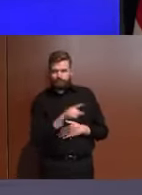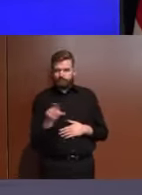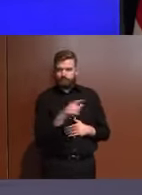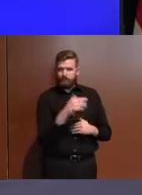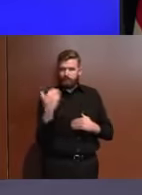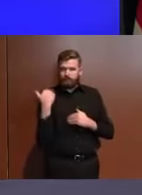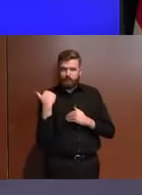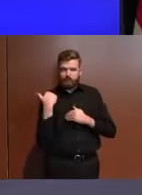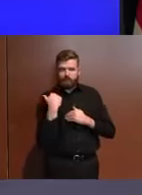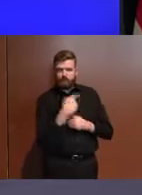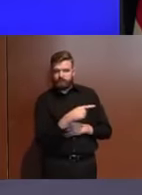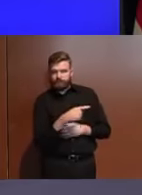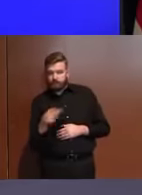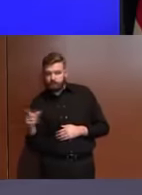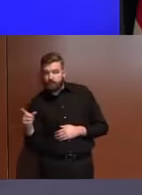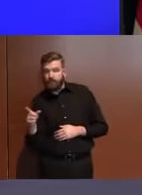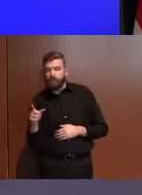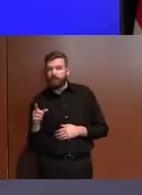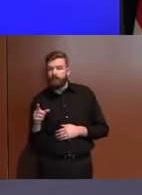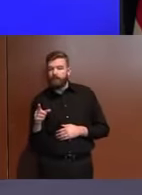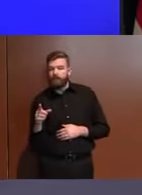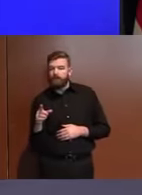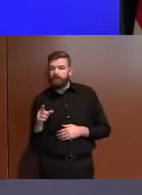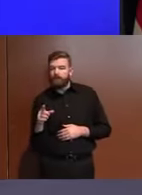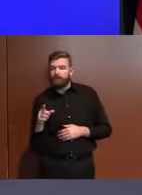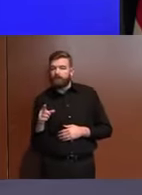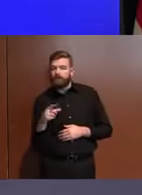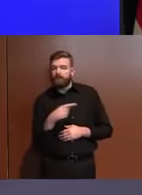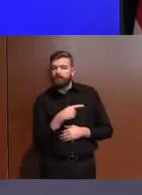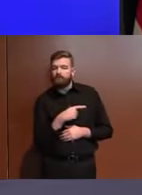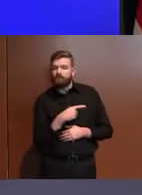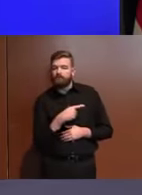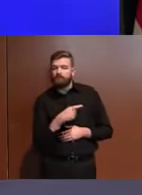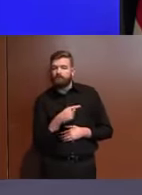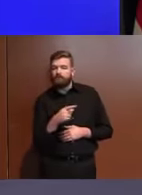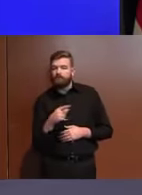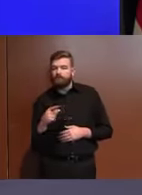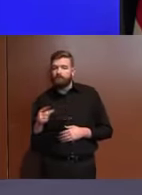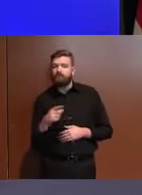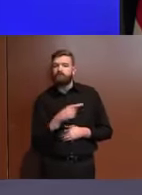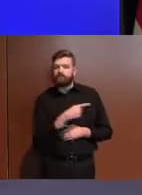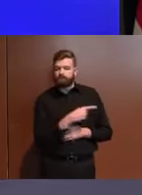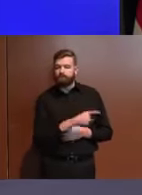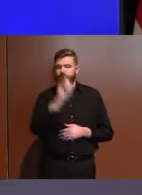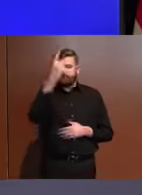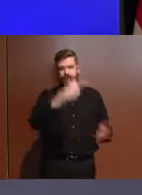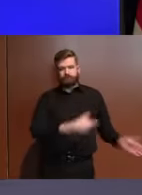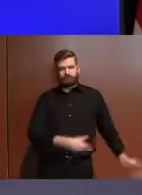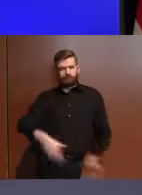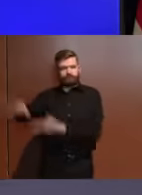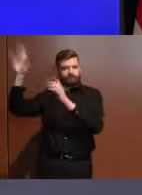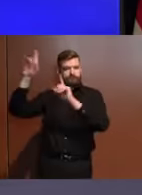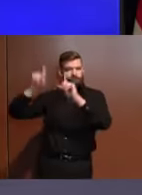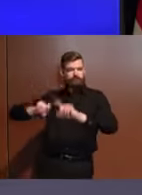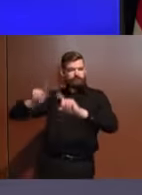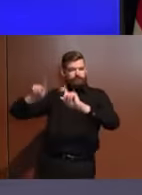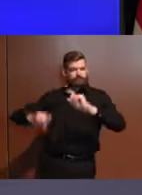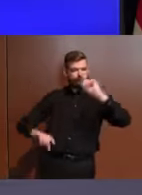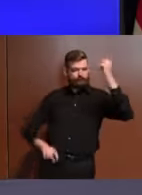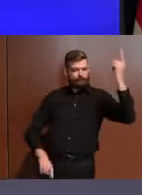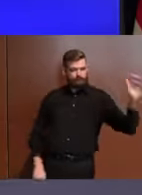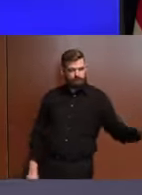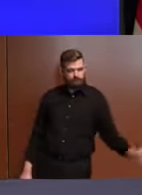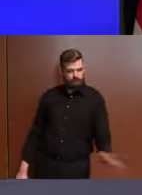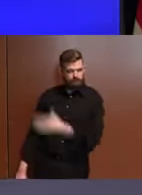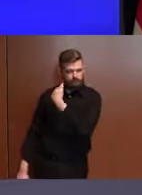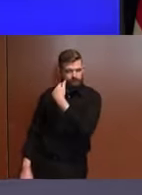heroism, deserve a window into this. I had said this, I think, erroneously,